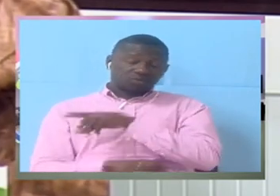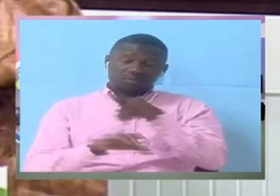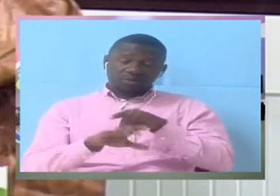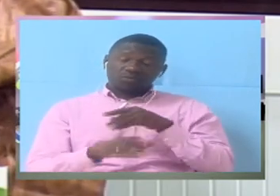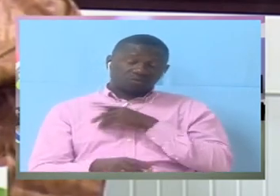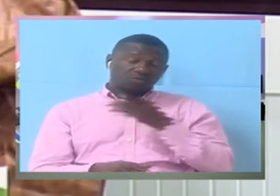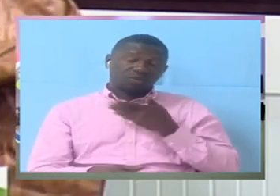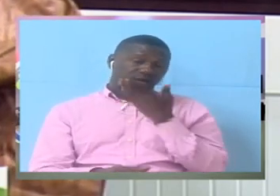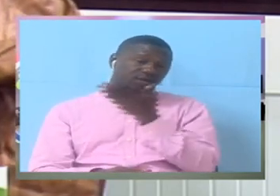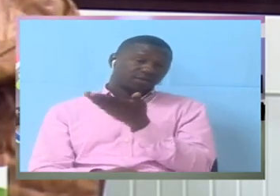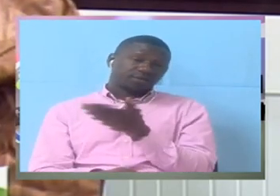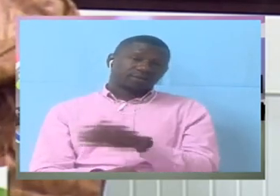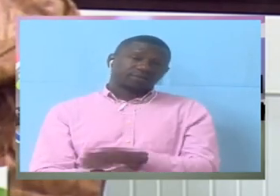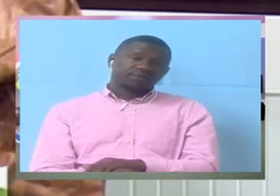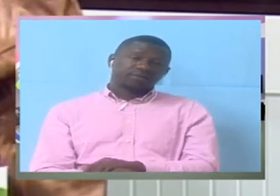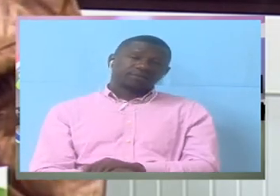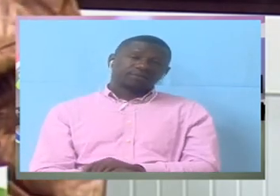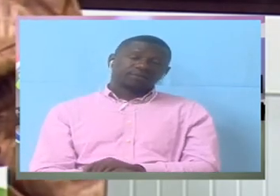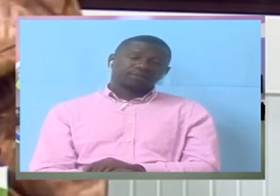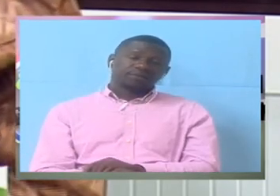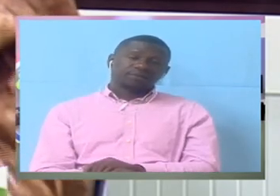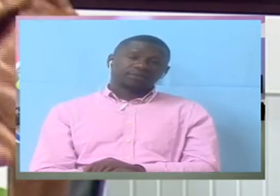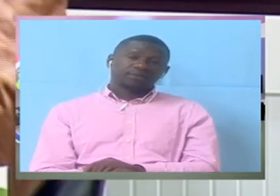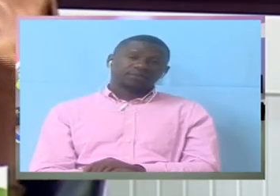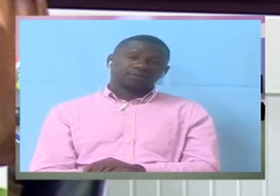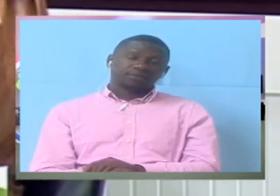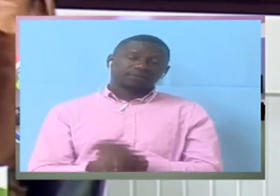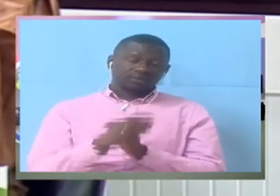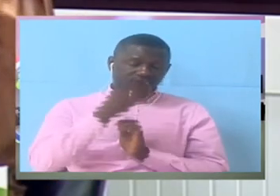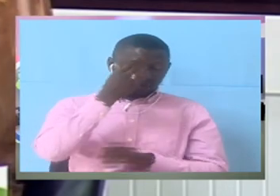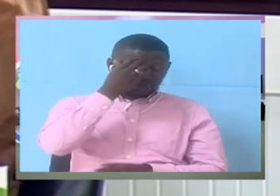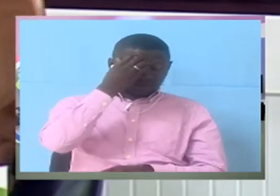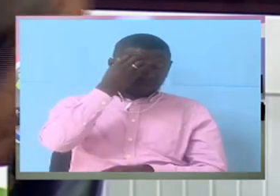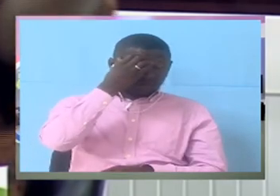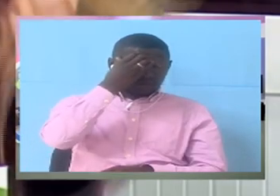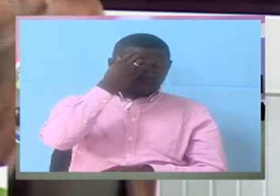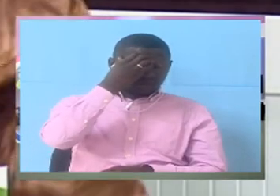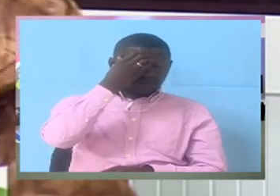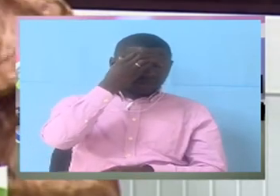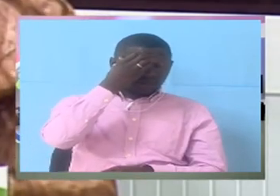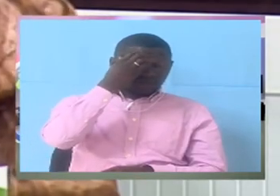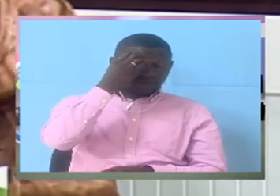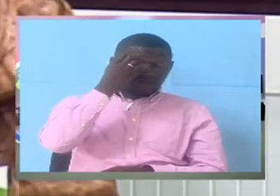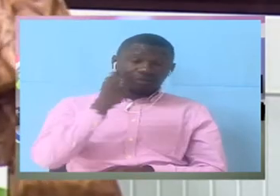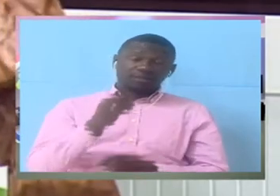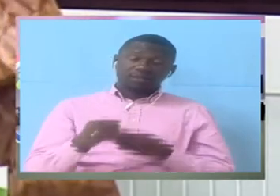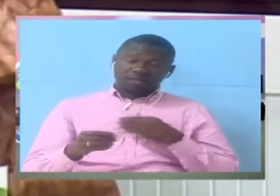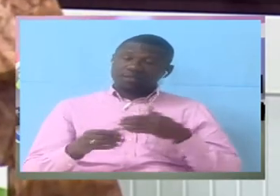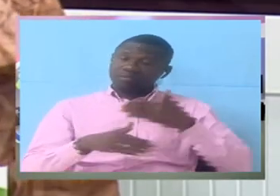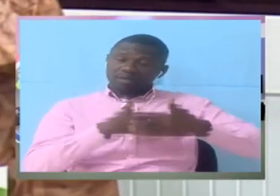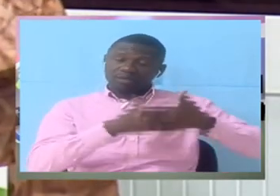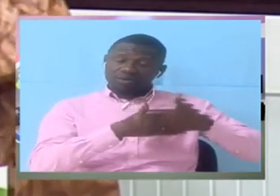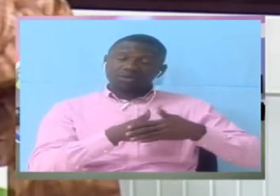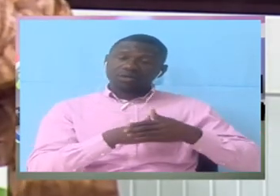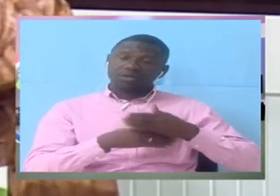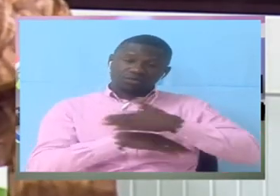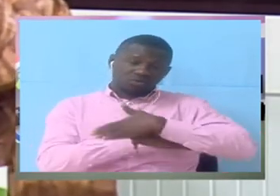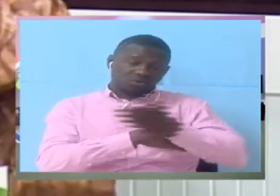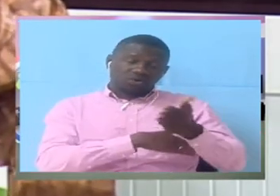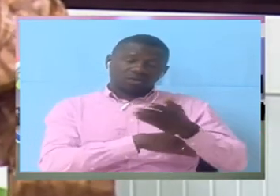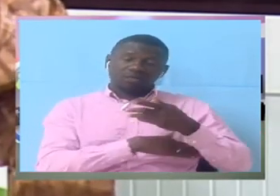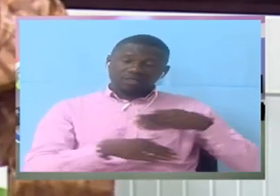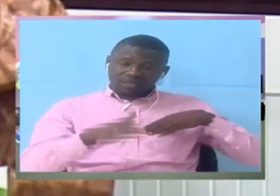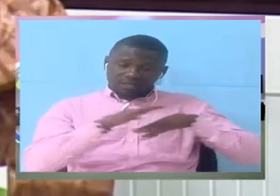where we were. Oto, because of Molo, ni obe bunda to straight, ni dunde all the on your left. That is by the door. As you get inside,